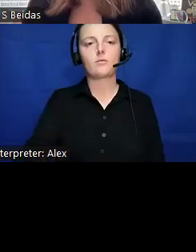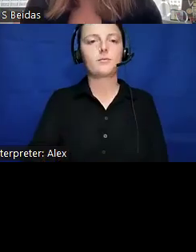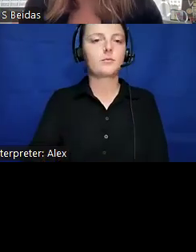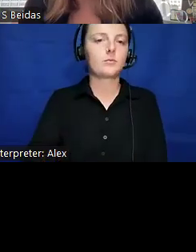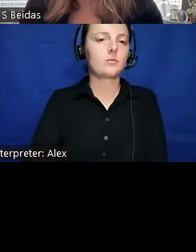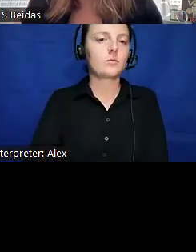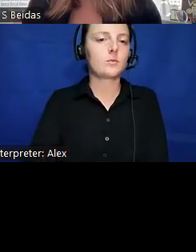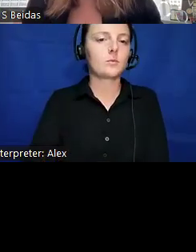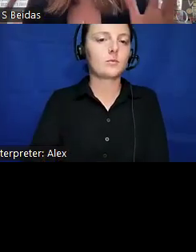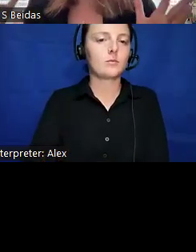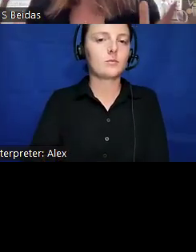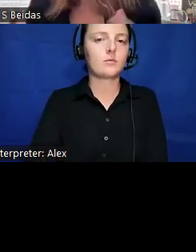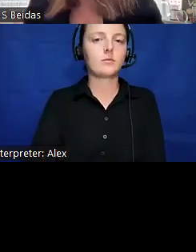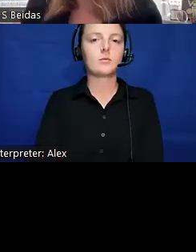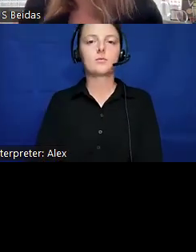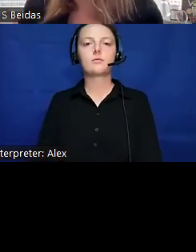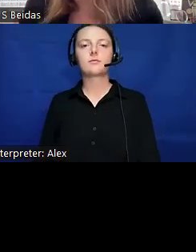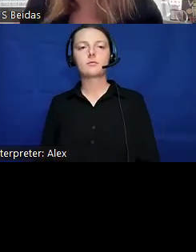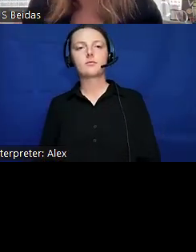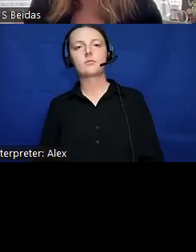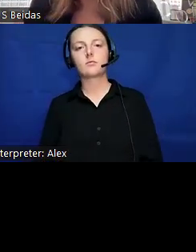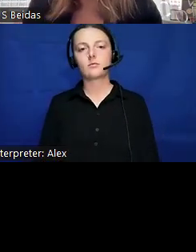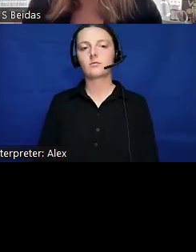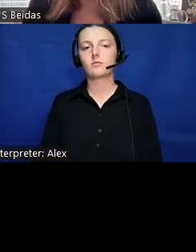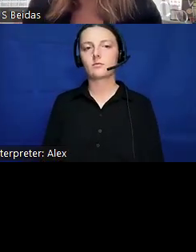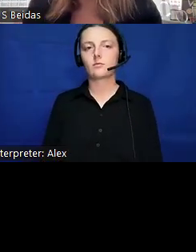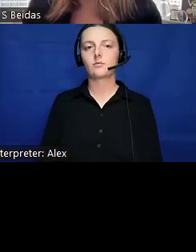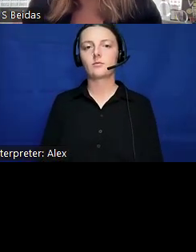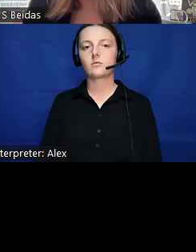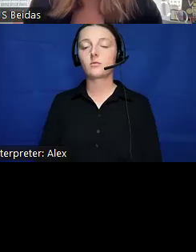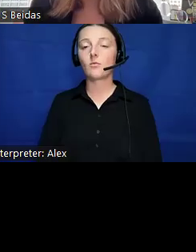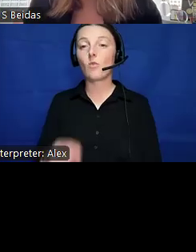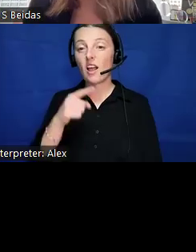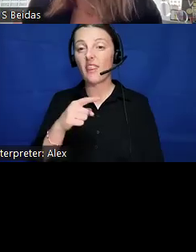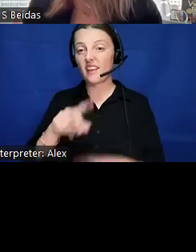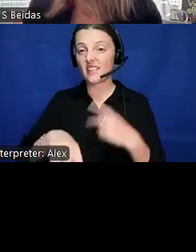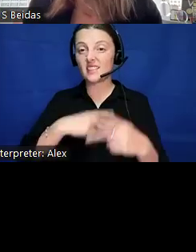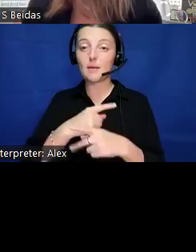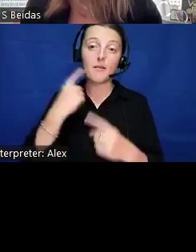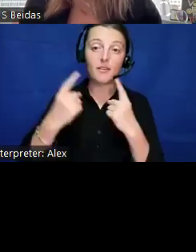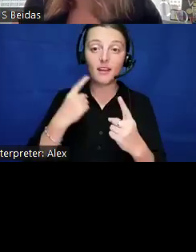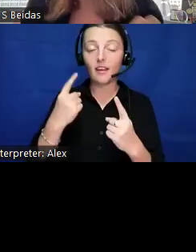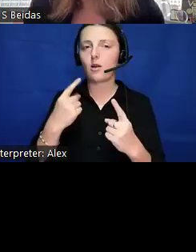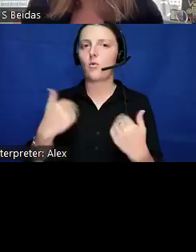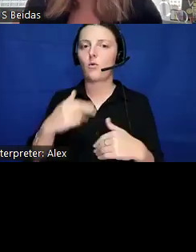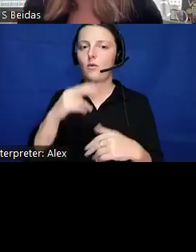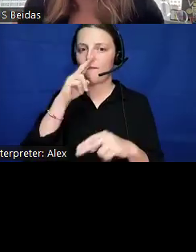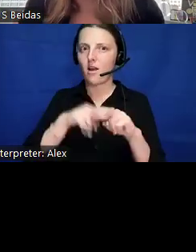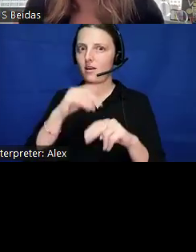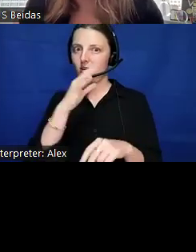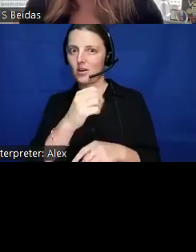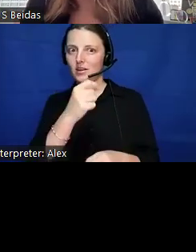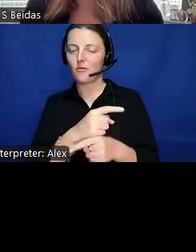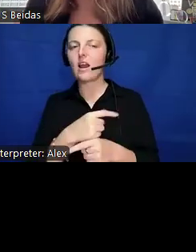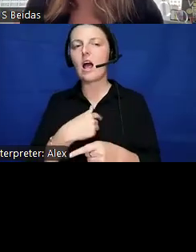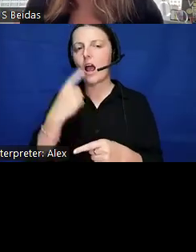Because of how fun and attractive this kind of thinking and work is, I just want to call out that we should incorporate more of this